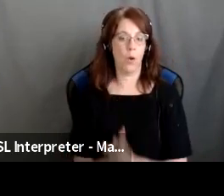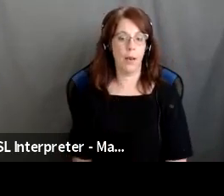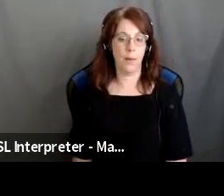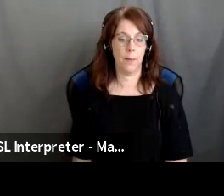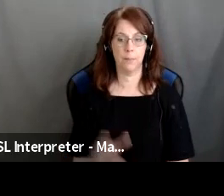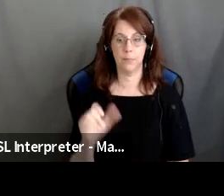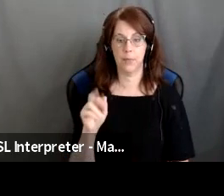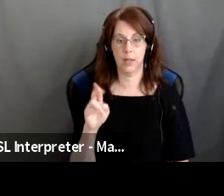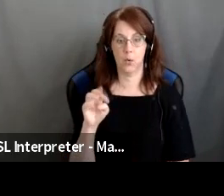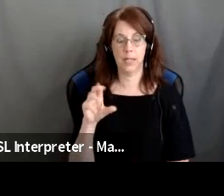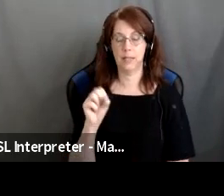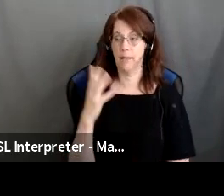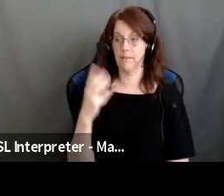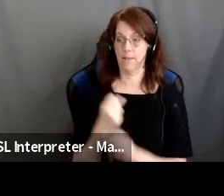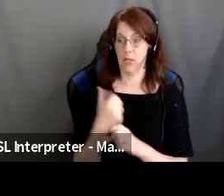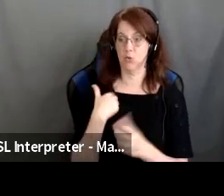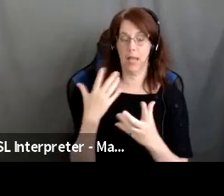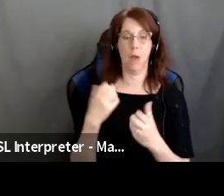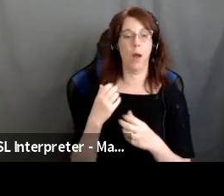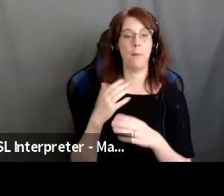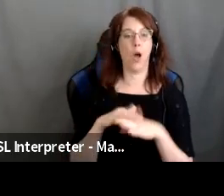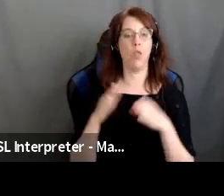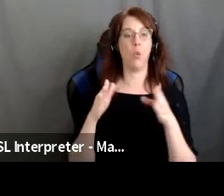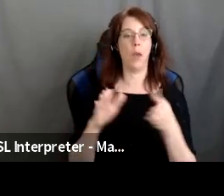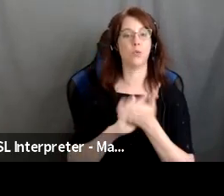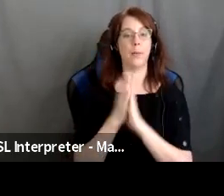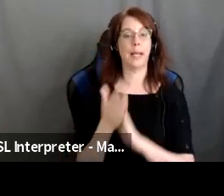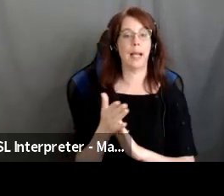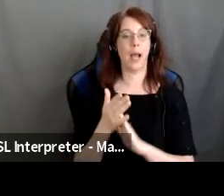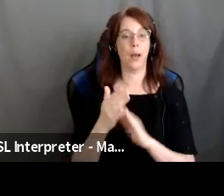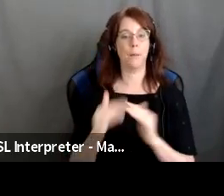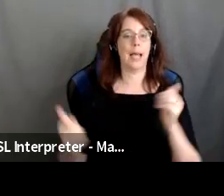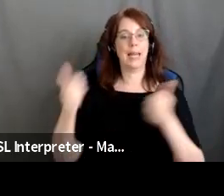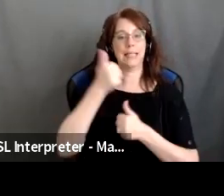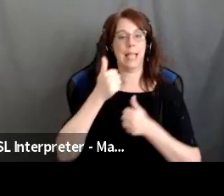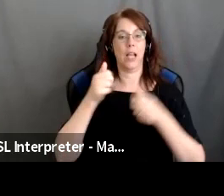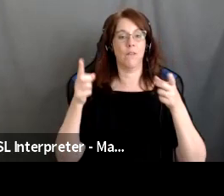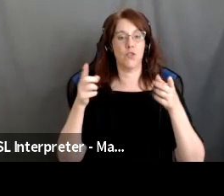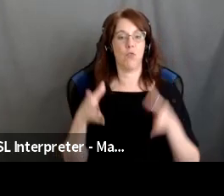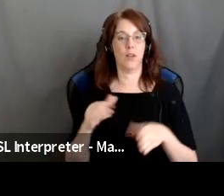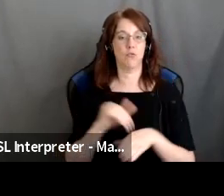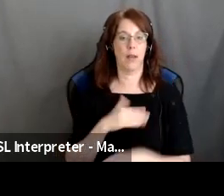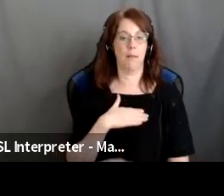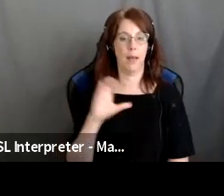Arius puts, 5 years from now, I want to be on my way to becoming an executive director at my SIL.